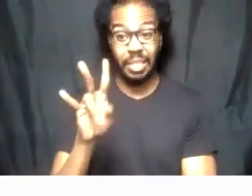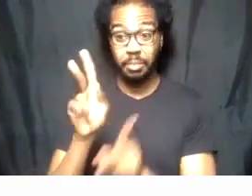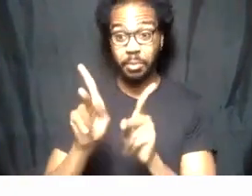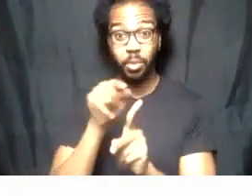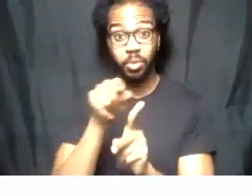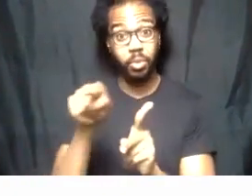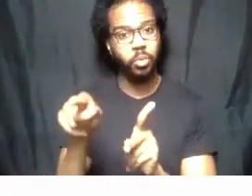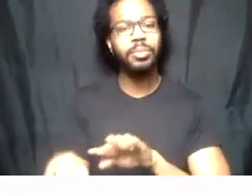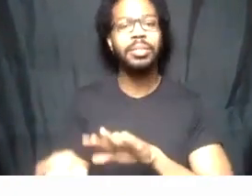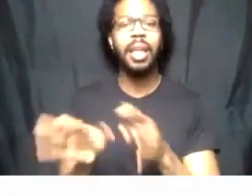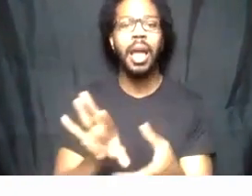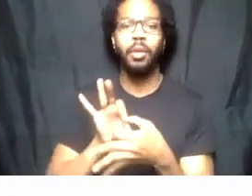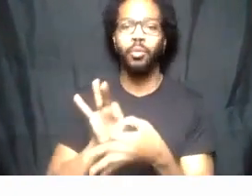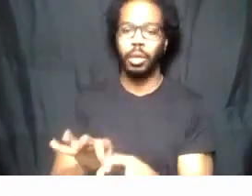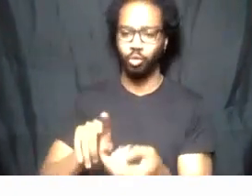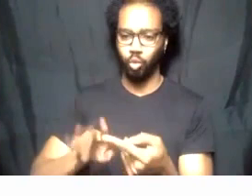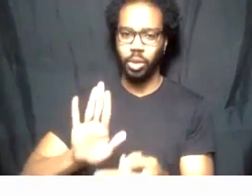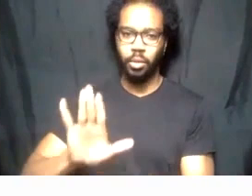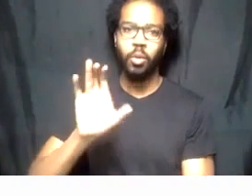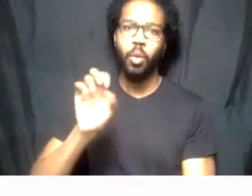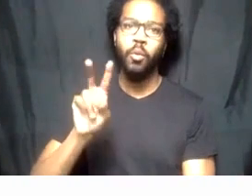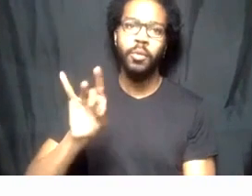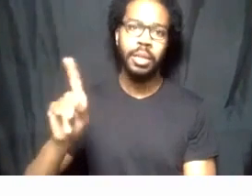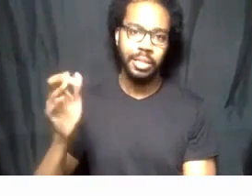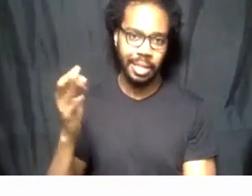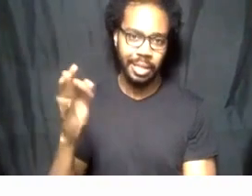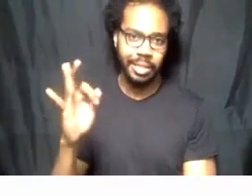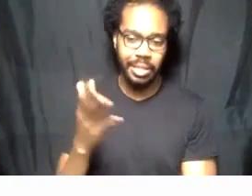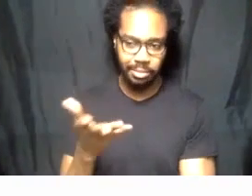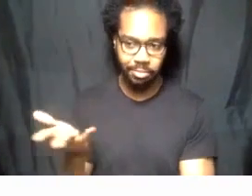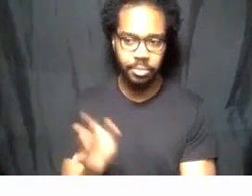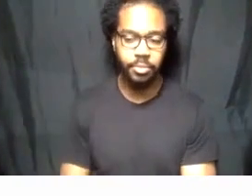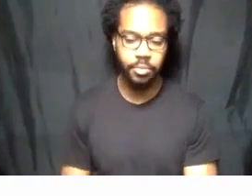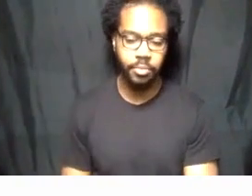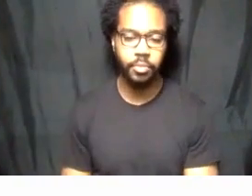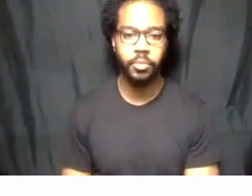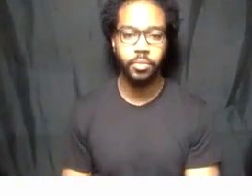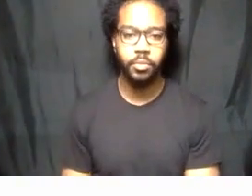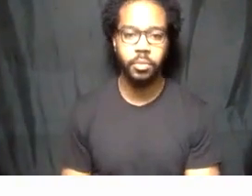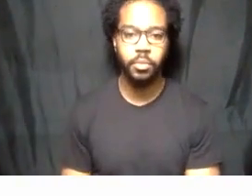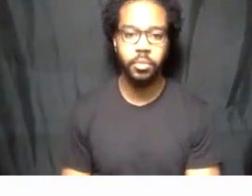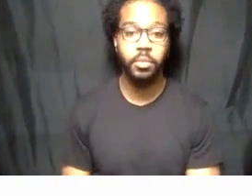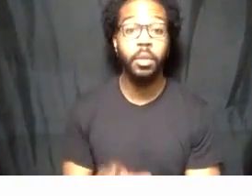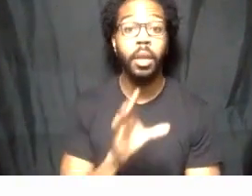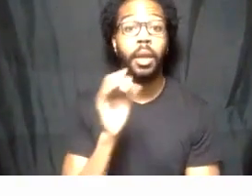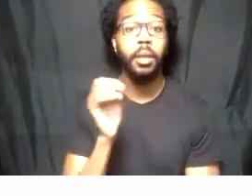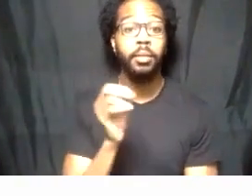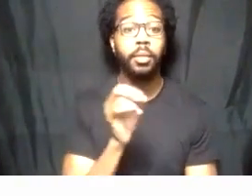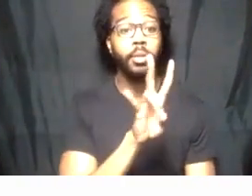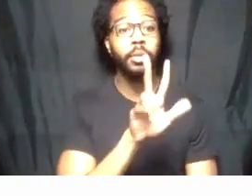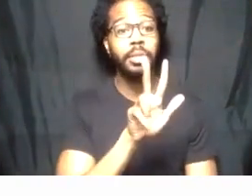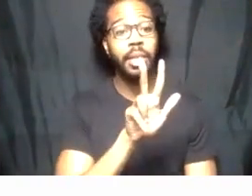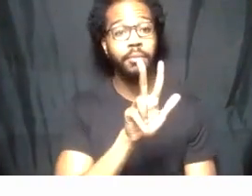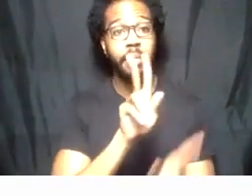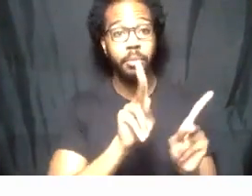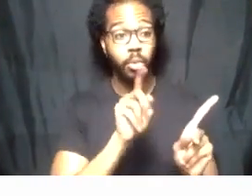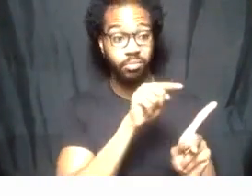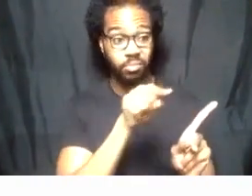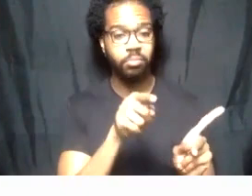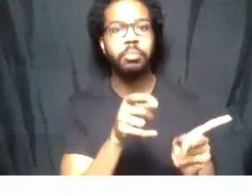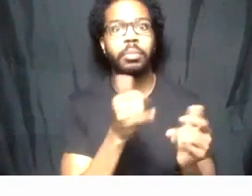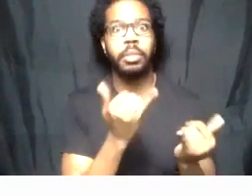died related to from COVID-related illness, and 37 people are currently